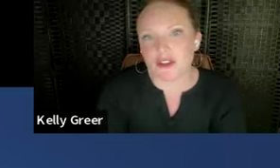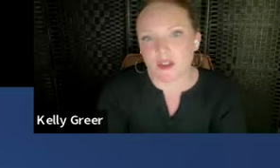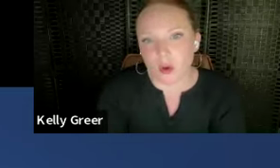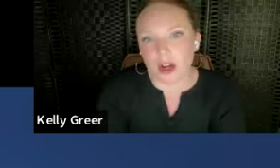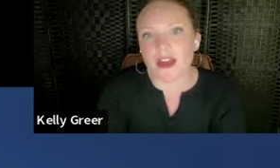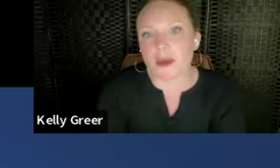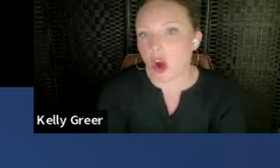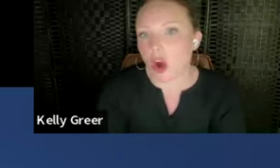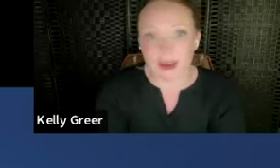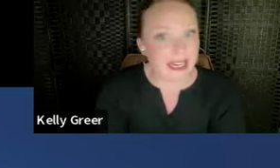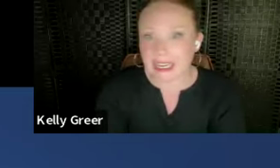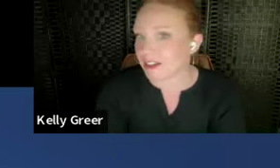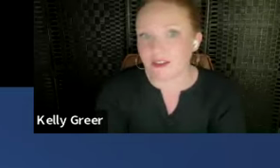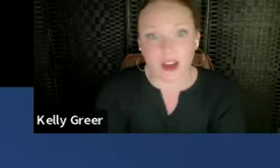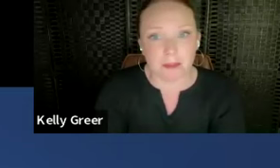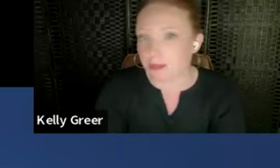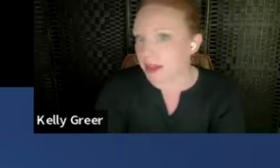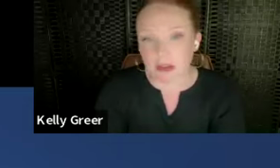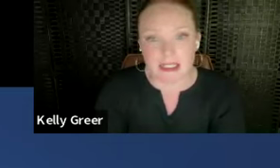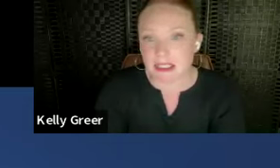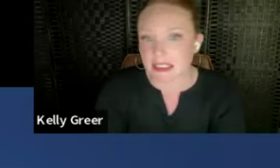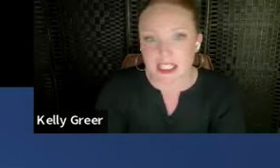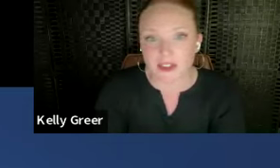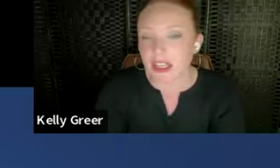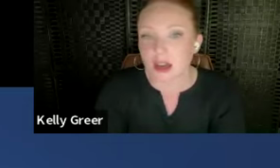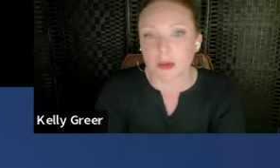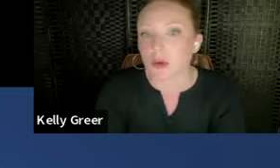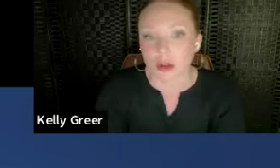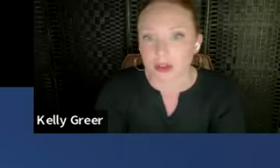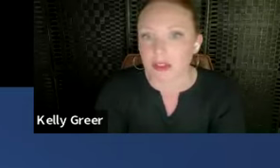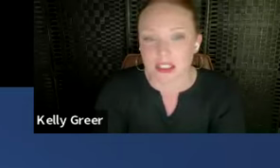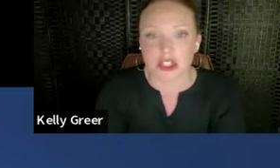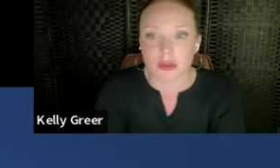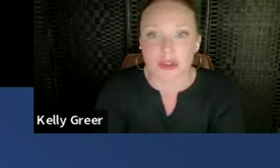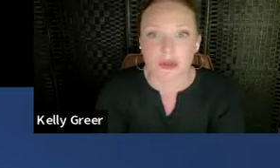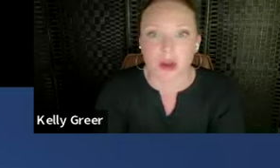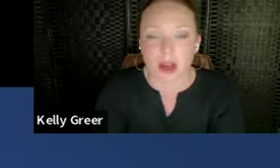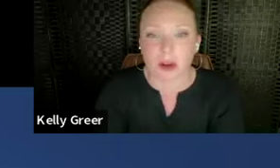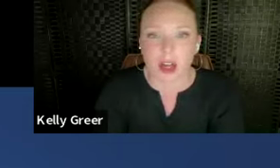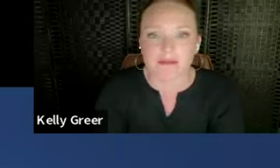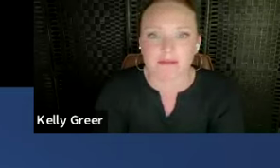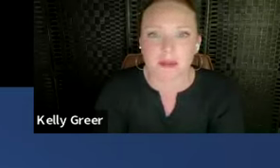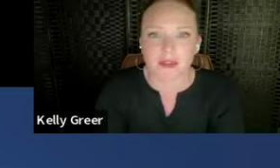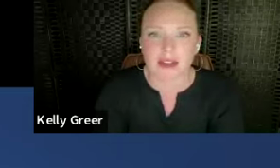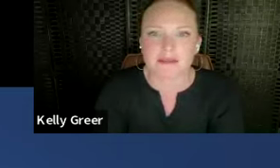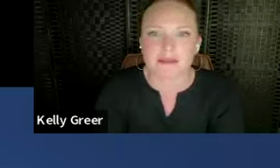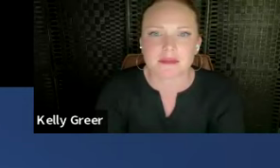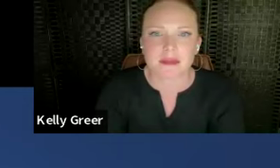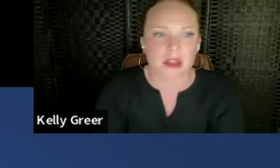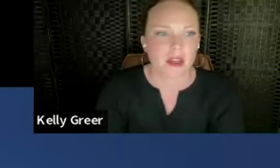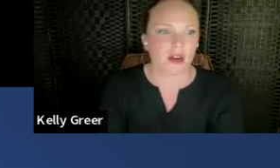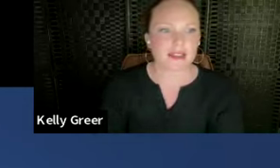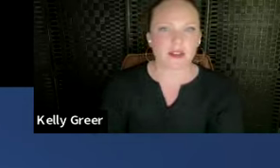wanted to mention the four that we already have up and running successfully that we will continue to work on and